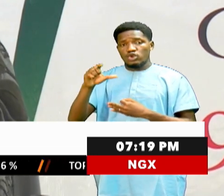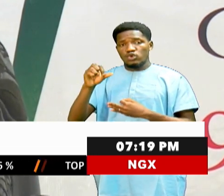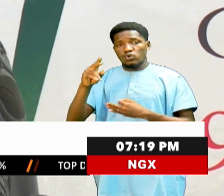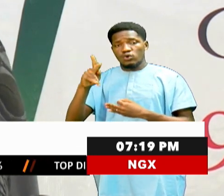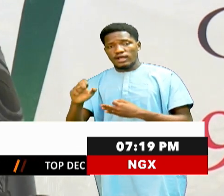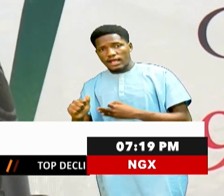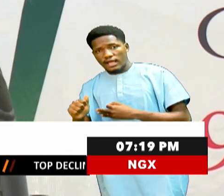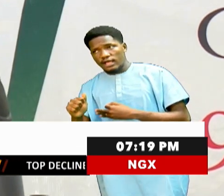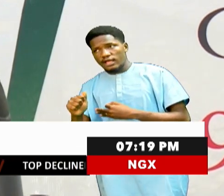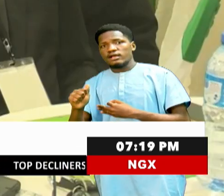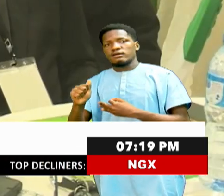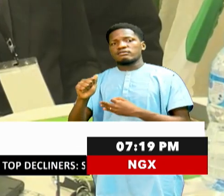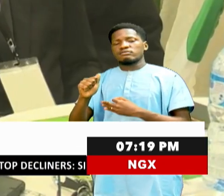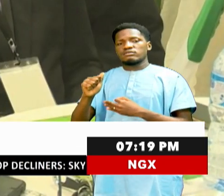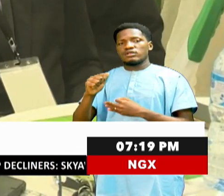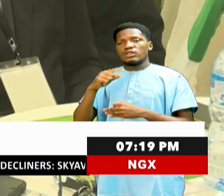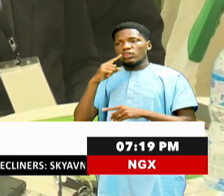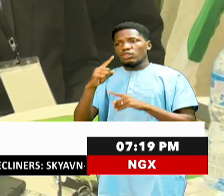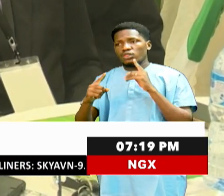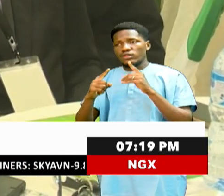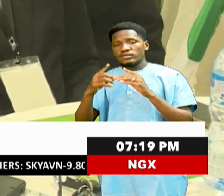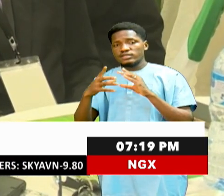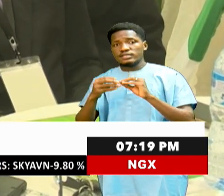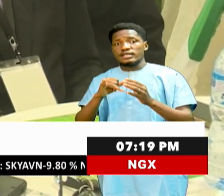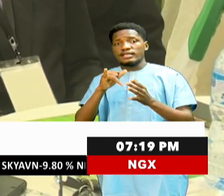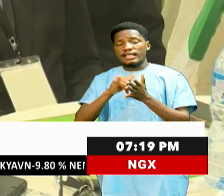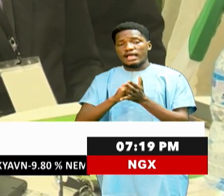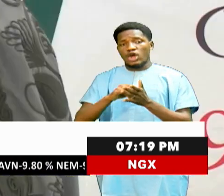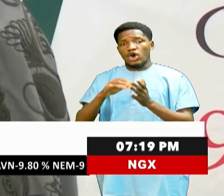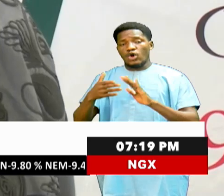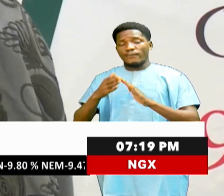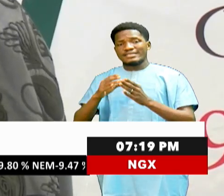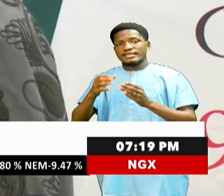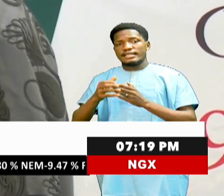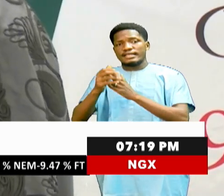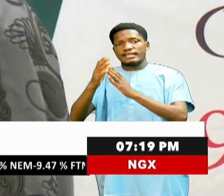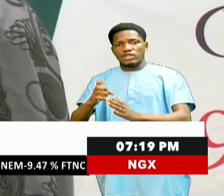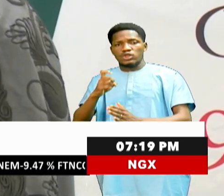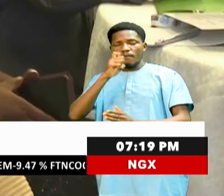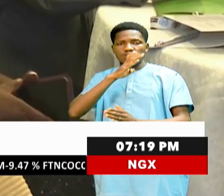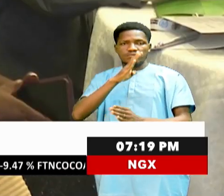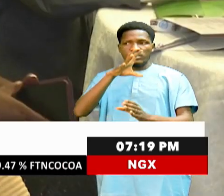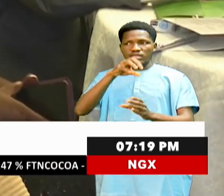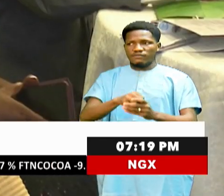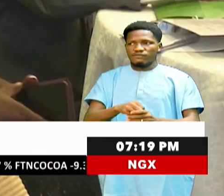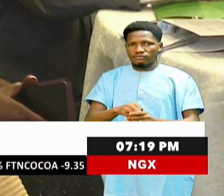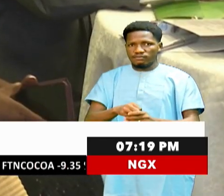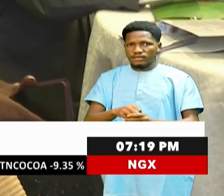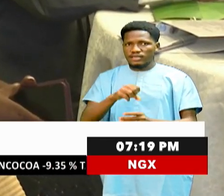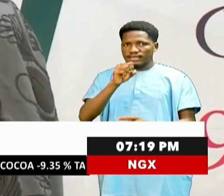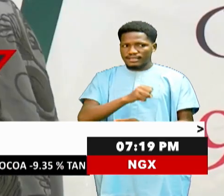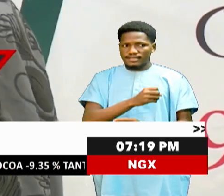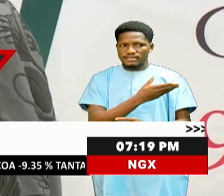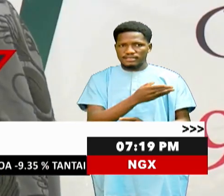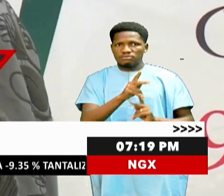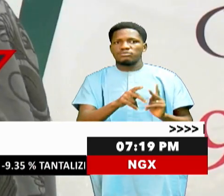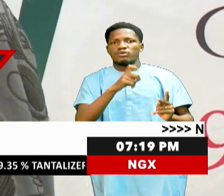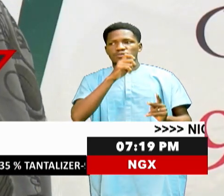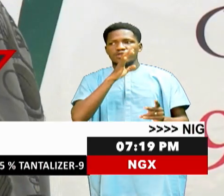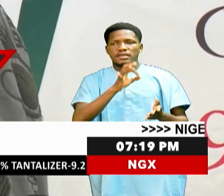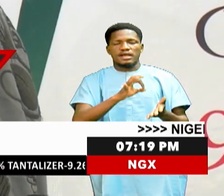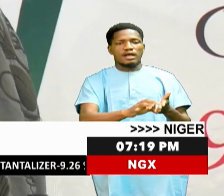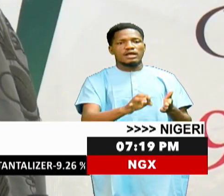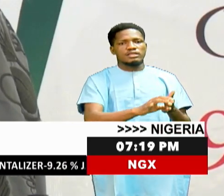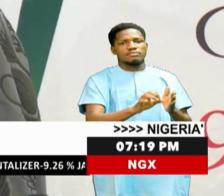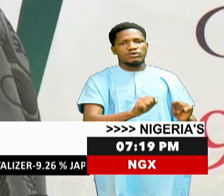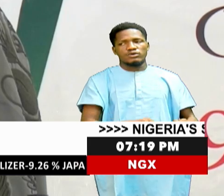advocates incorporating community leaders in the process. That offenders should be accountable. By so doing,